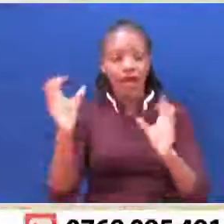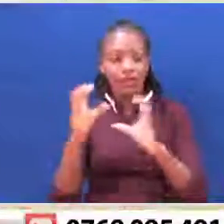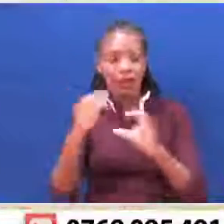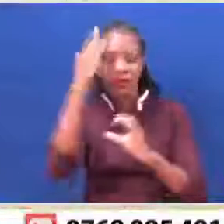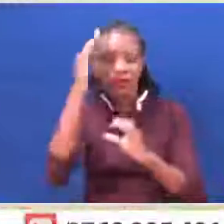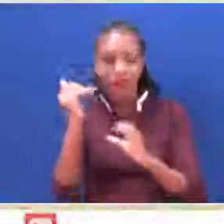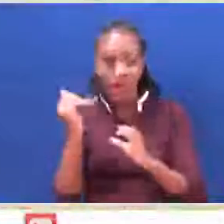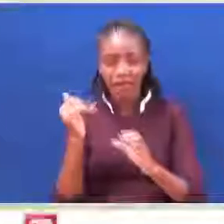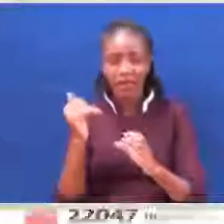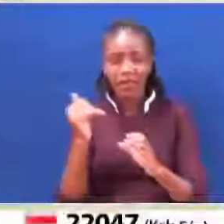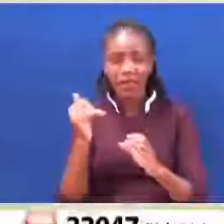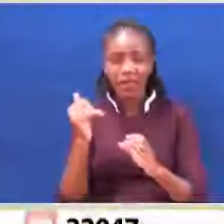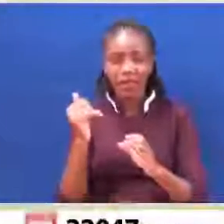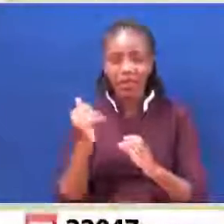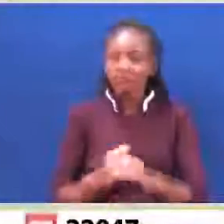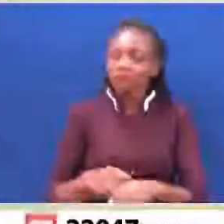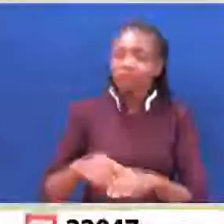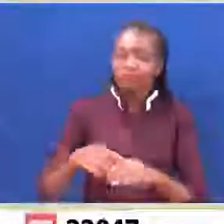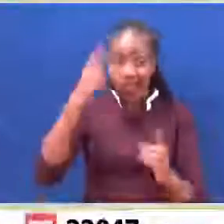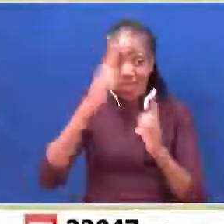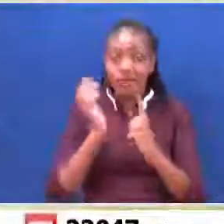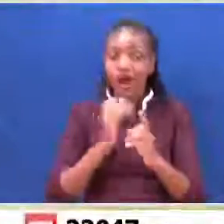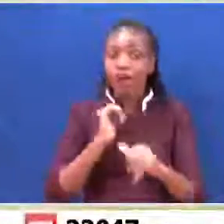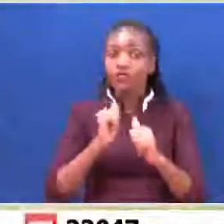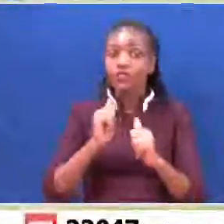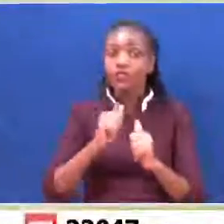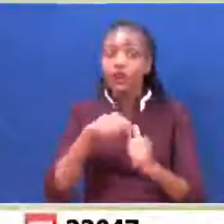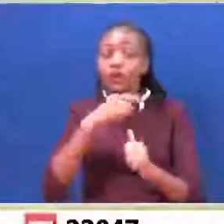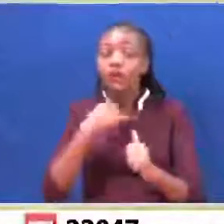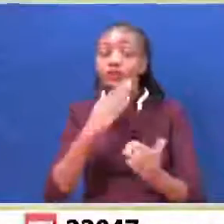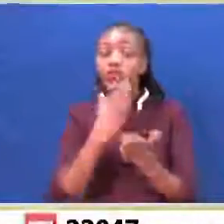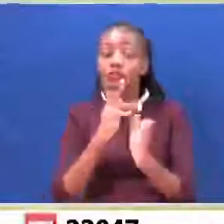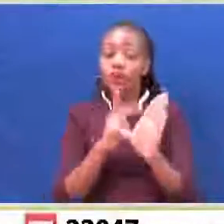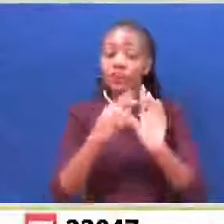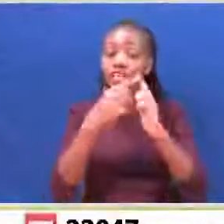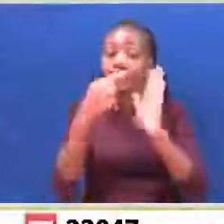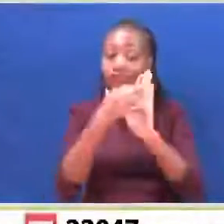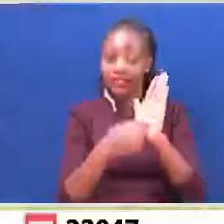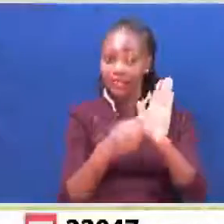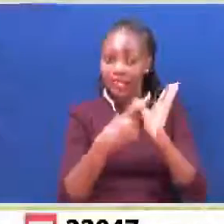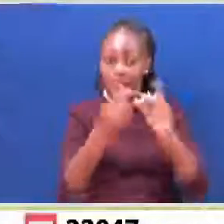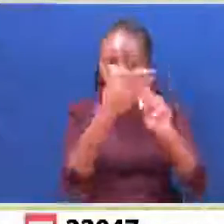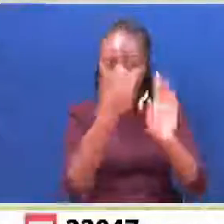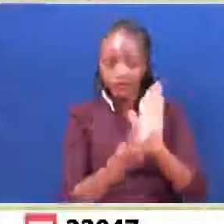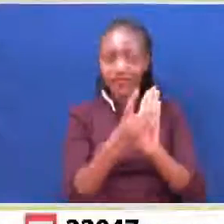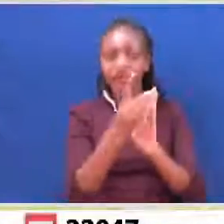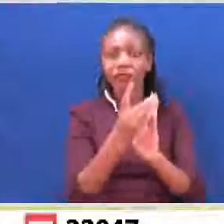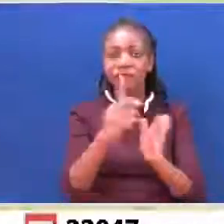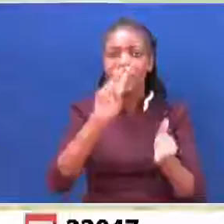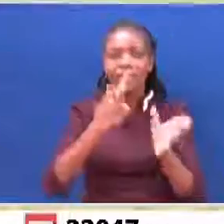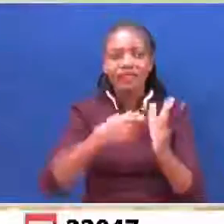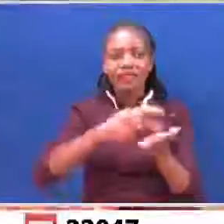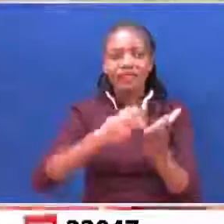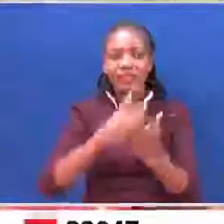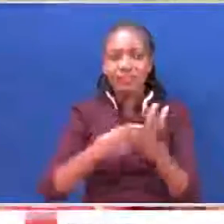sababu Azimio ya Federation ni kuweka leagues because unajua kwa leagues ndio kuna development sio tournament. So inamaanisha